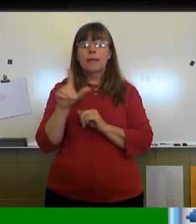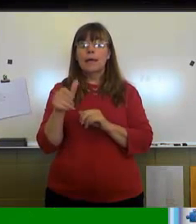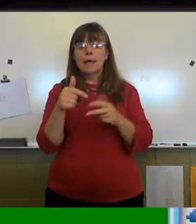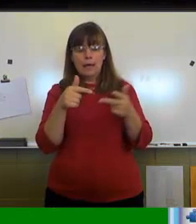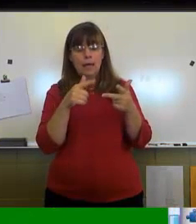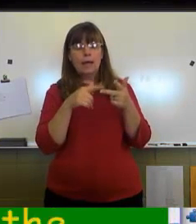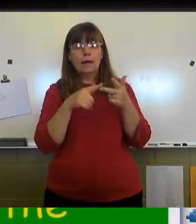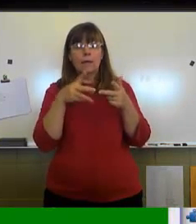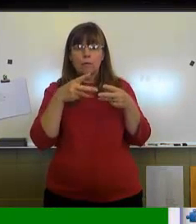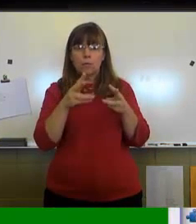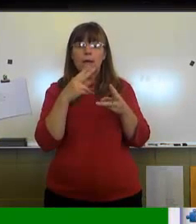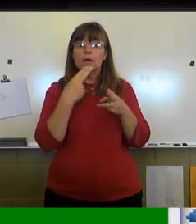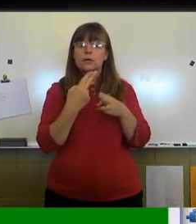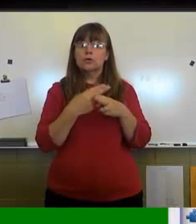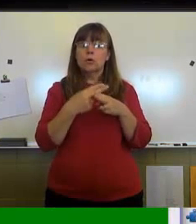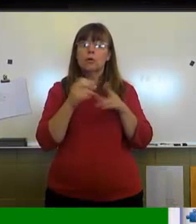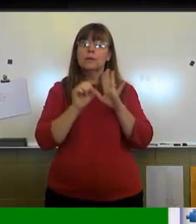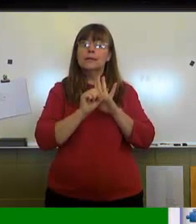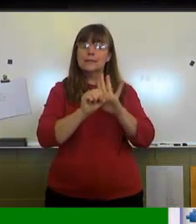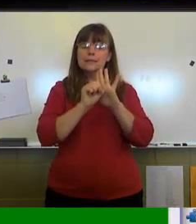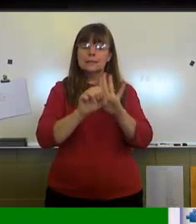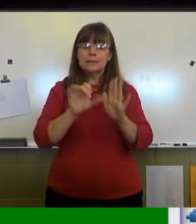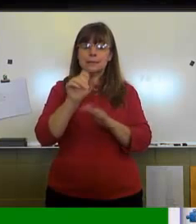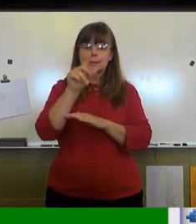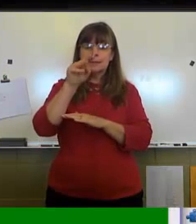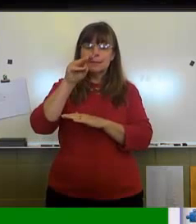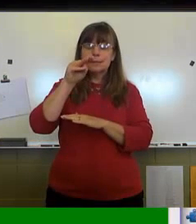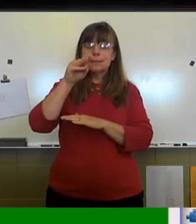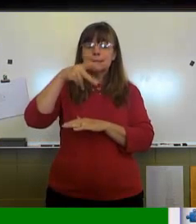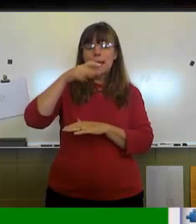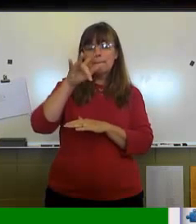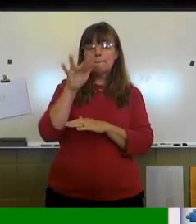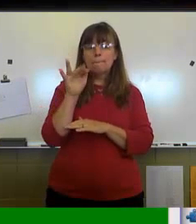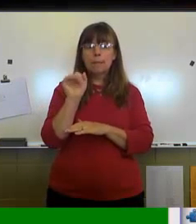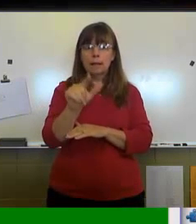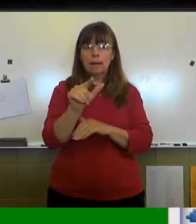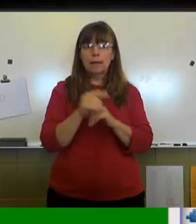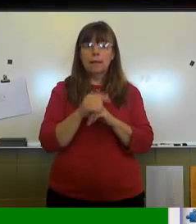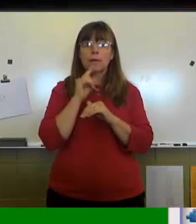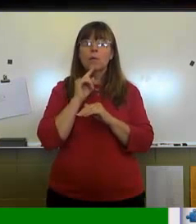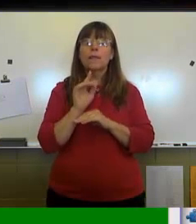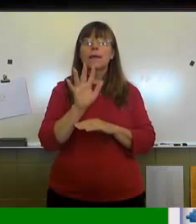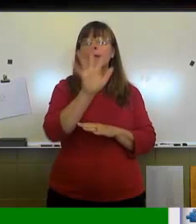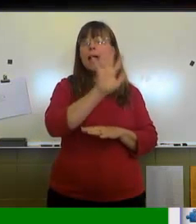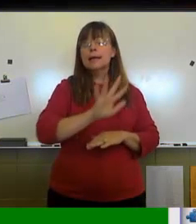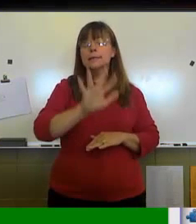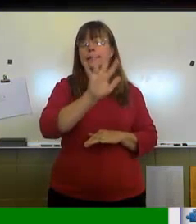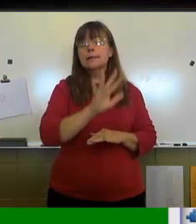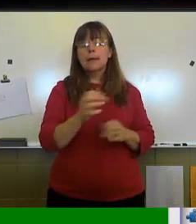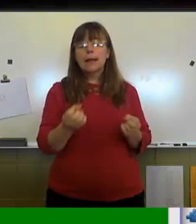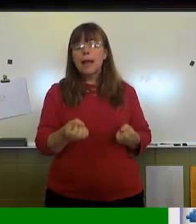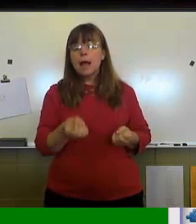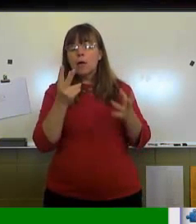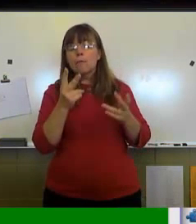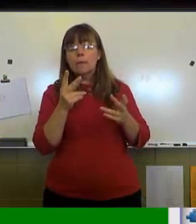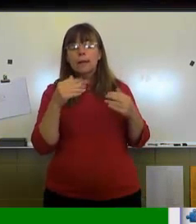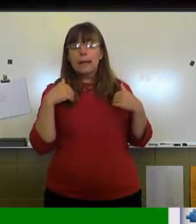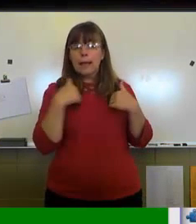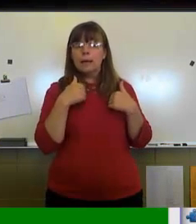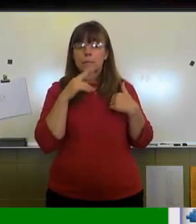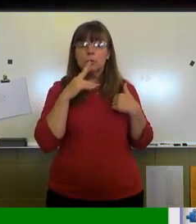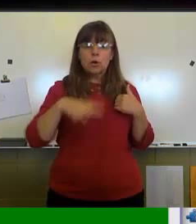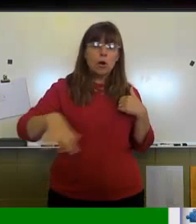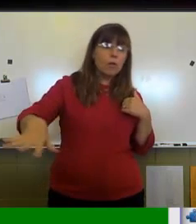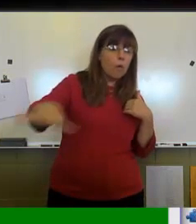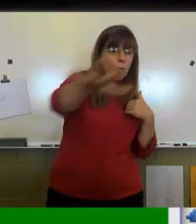Another way is called sampling, and this is where they estimate the amount of animals by counting the number in a small